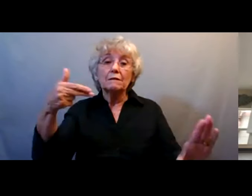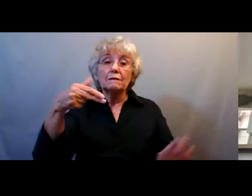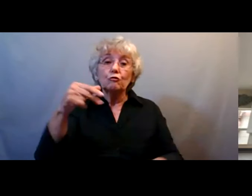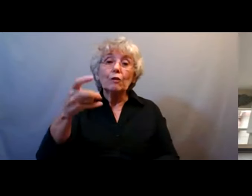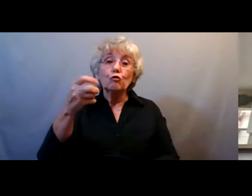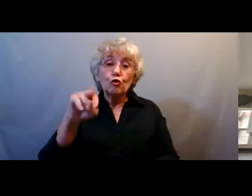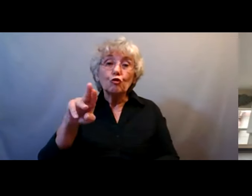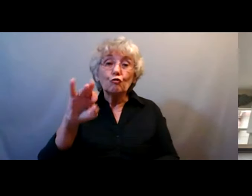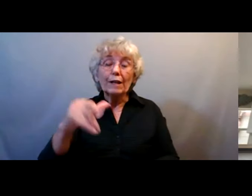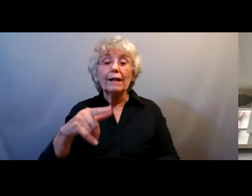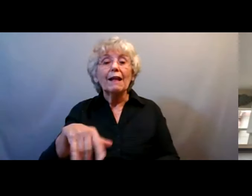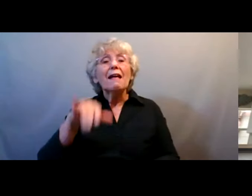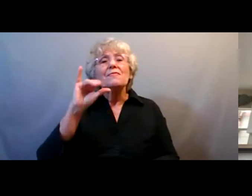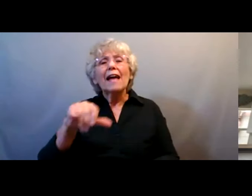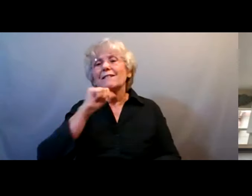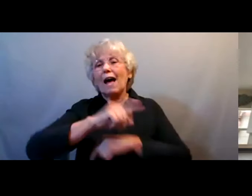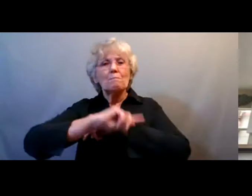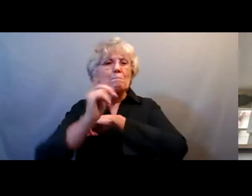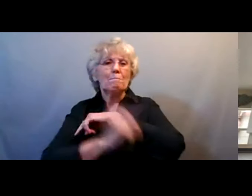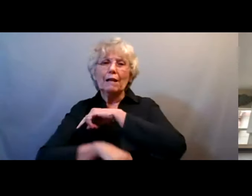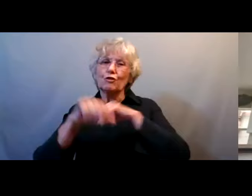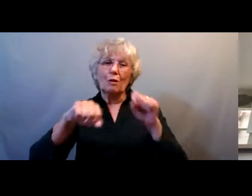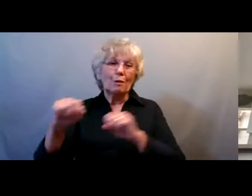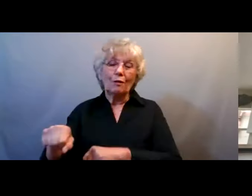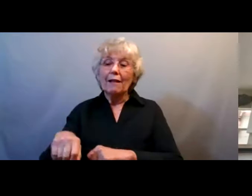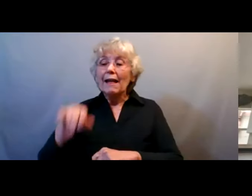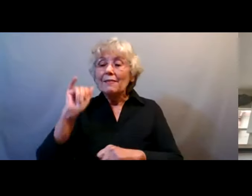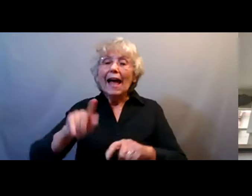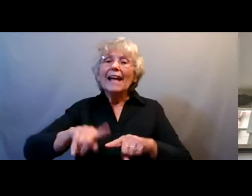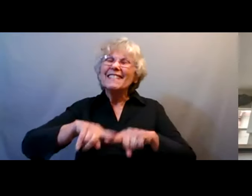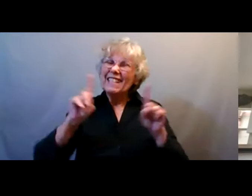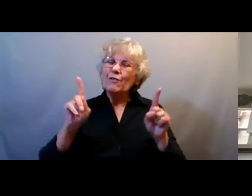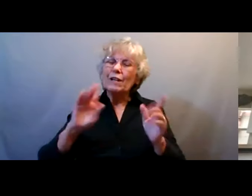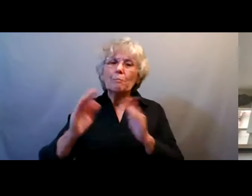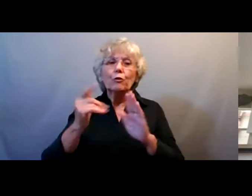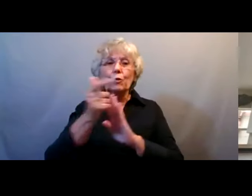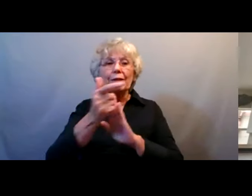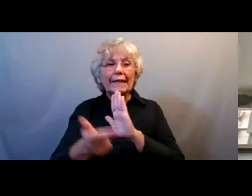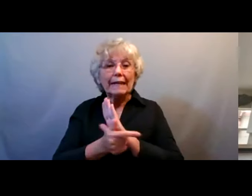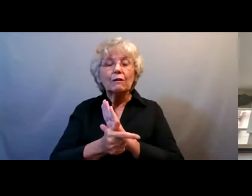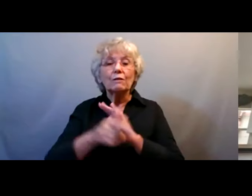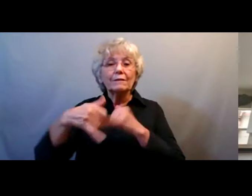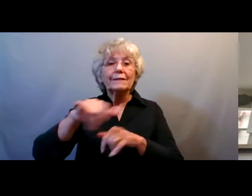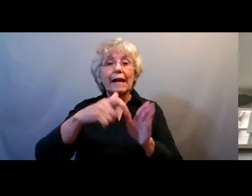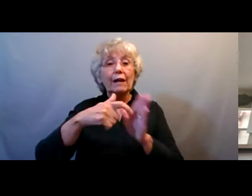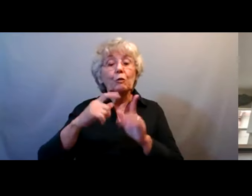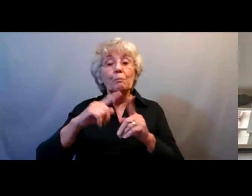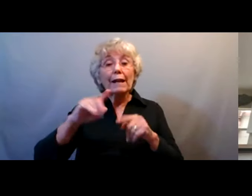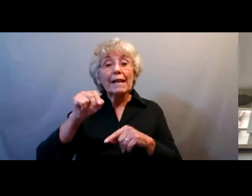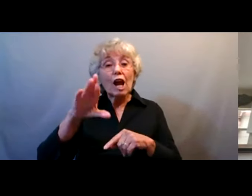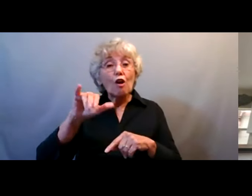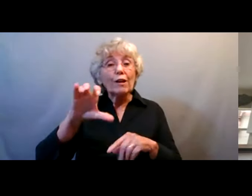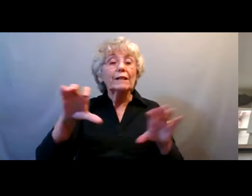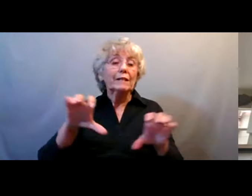was really the pivotal difference in terms of a legal standard. But Eric did a great job, I think, in